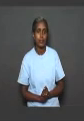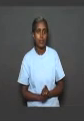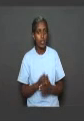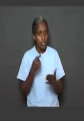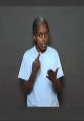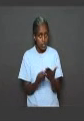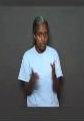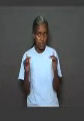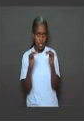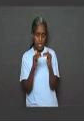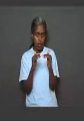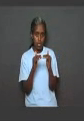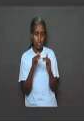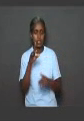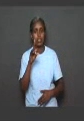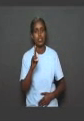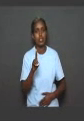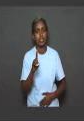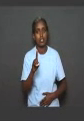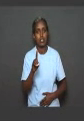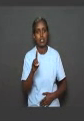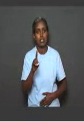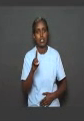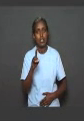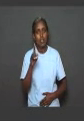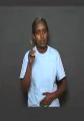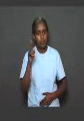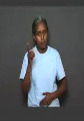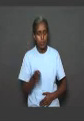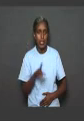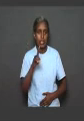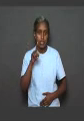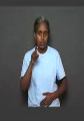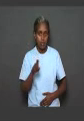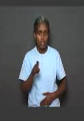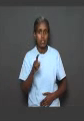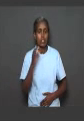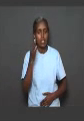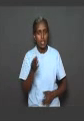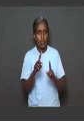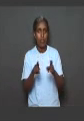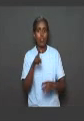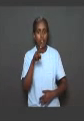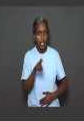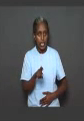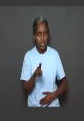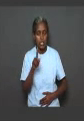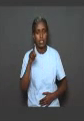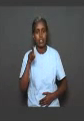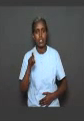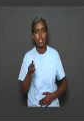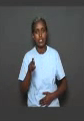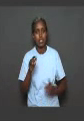This equals d by dx of f of x at